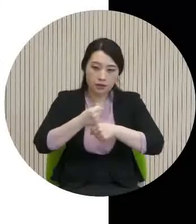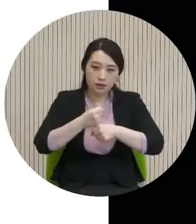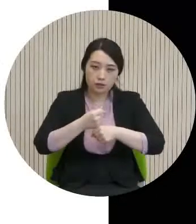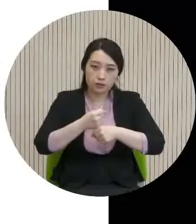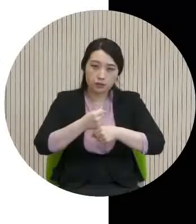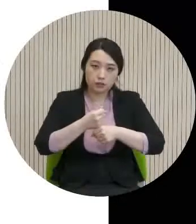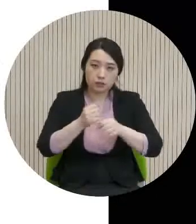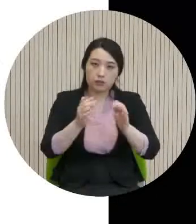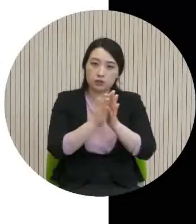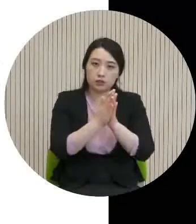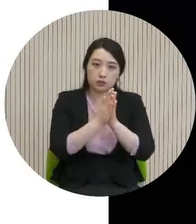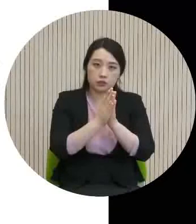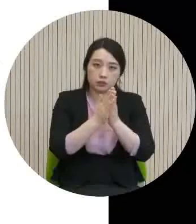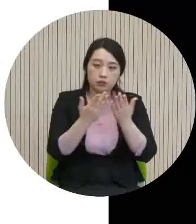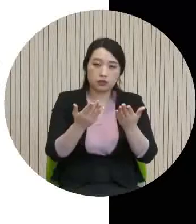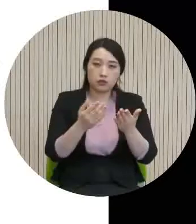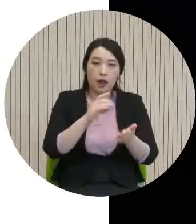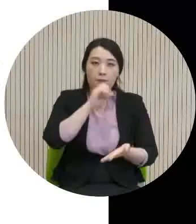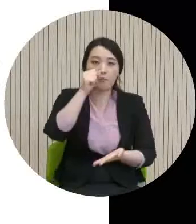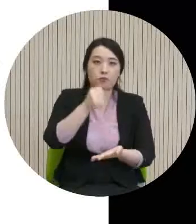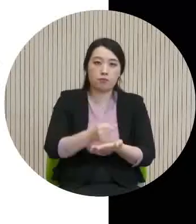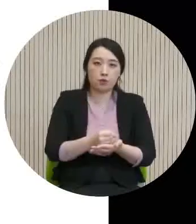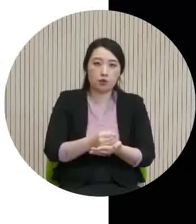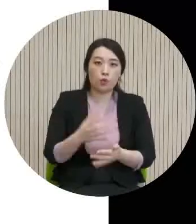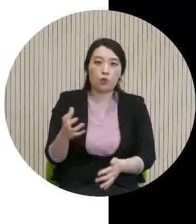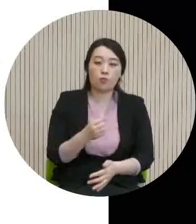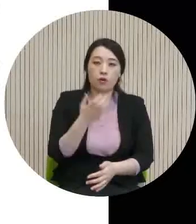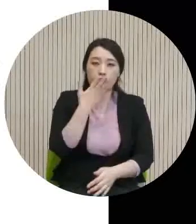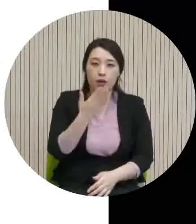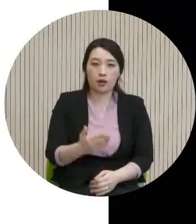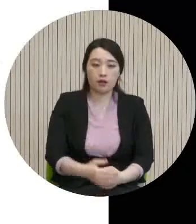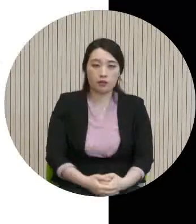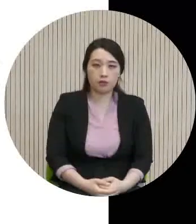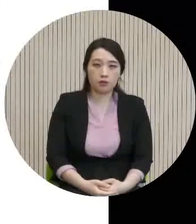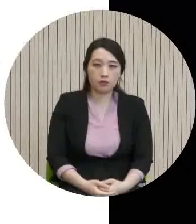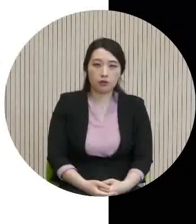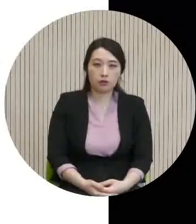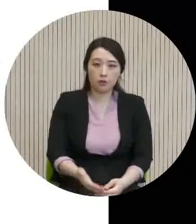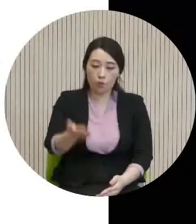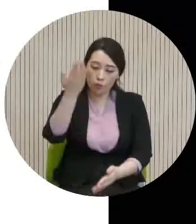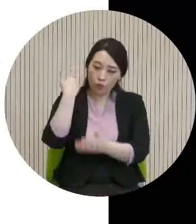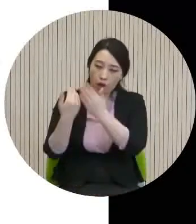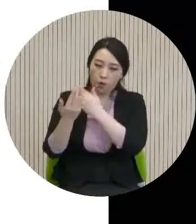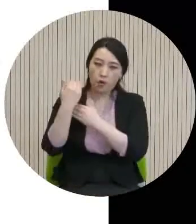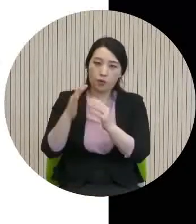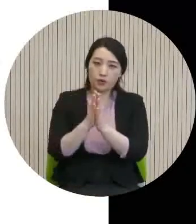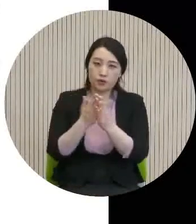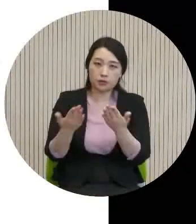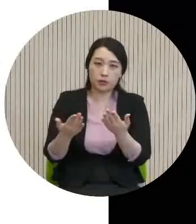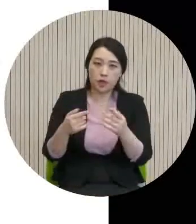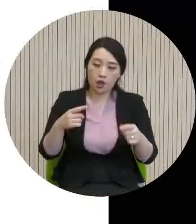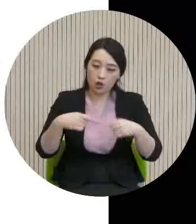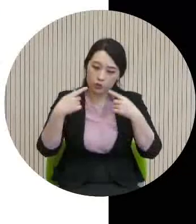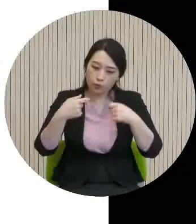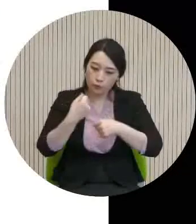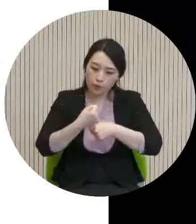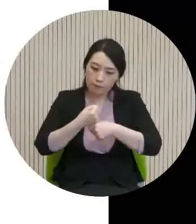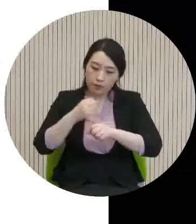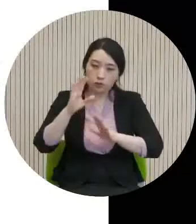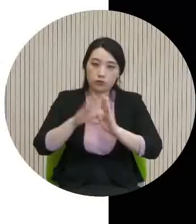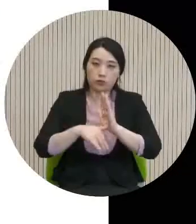In the past, when a printed book was given, with proper preservation and care, that book can